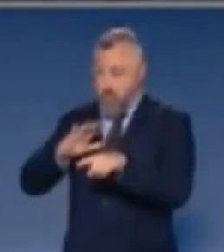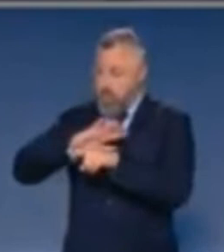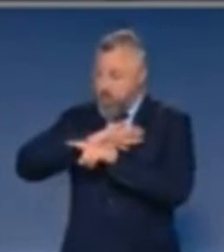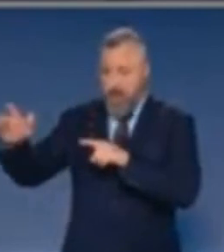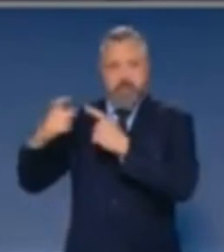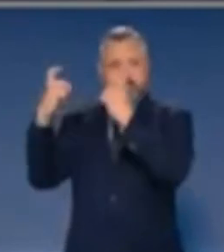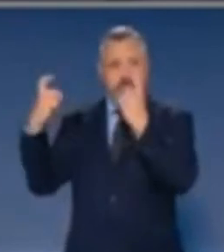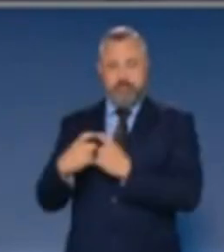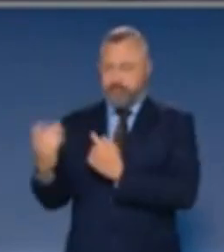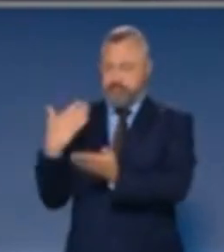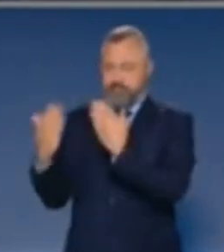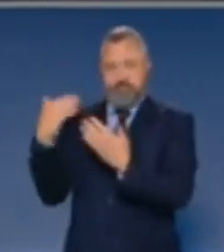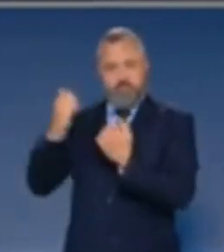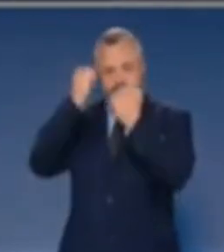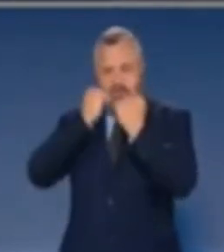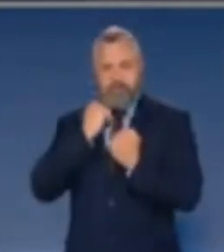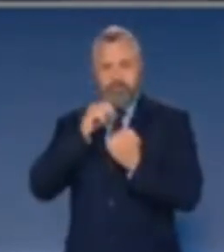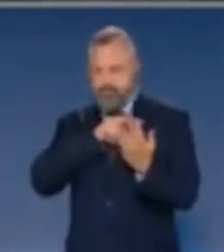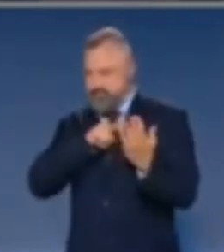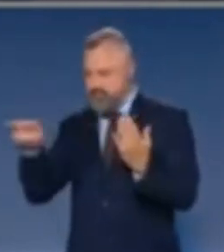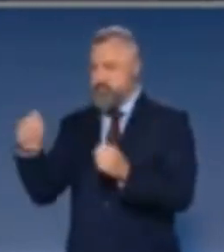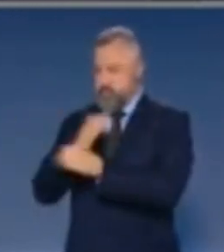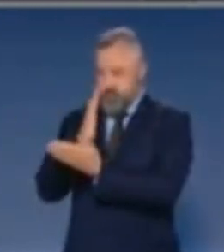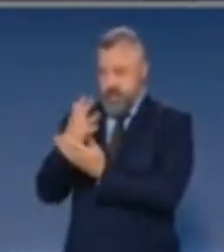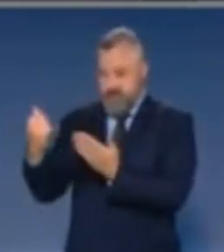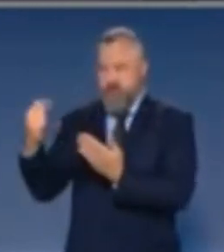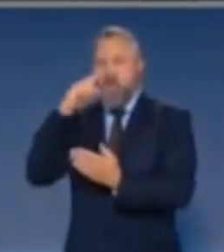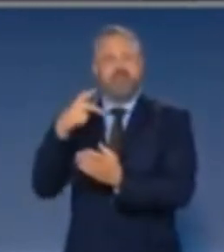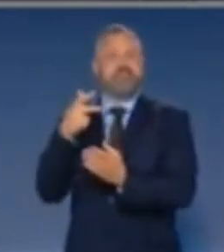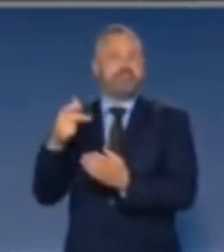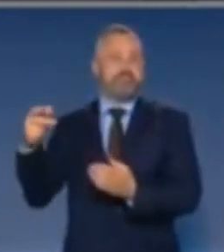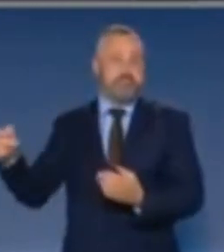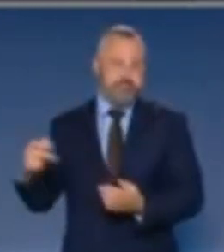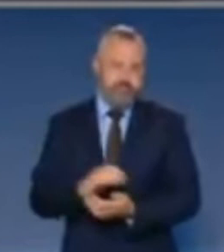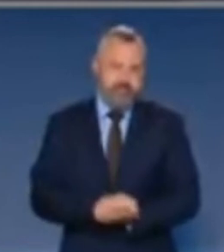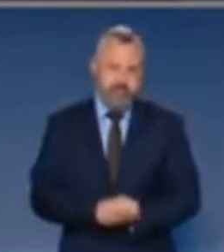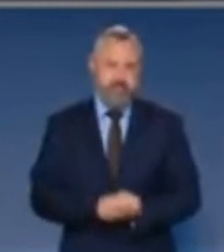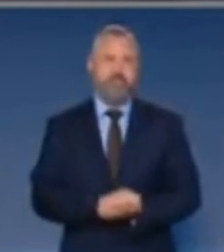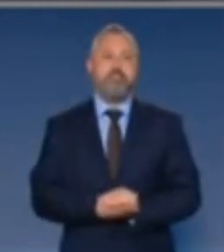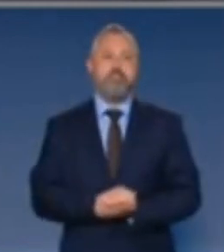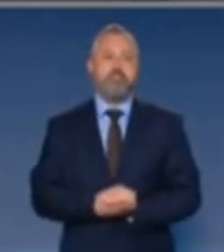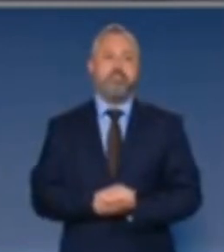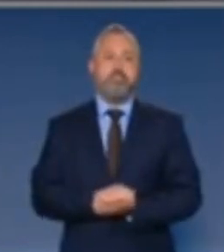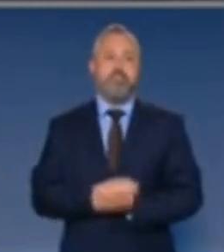required training. And yes, for other programs, other contractors as well? Yes.